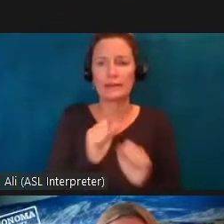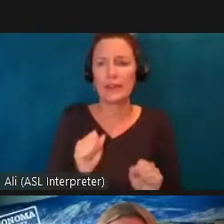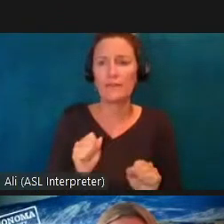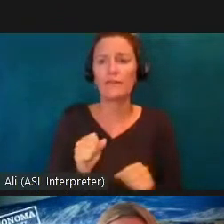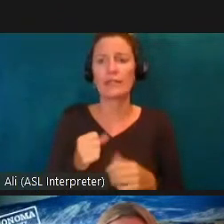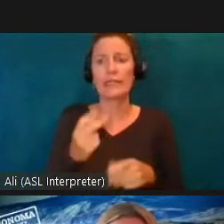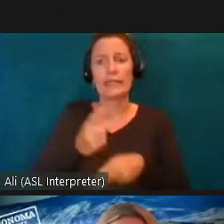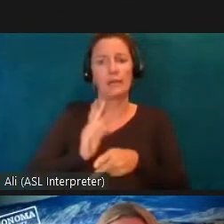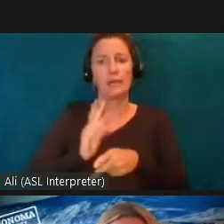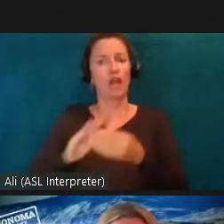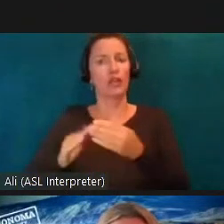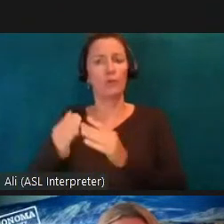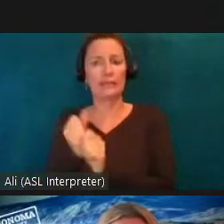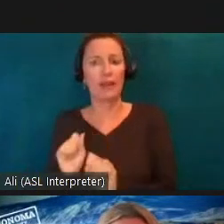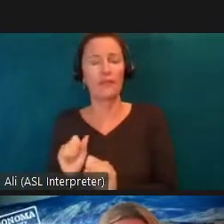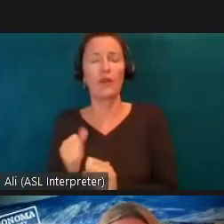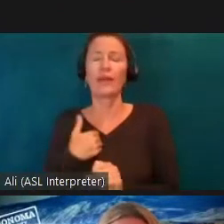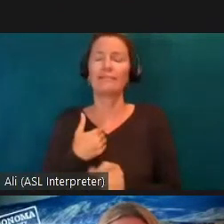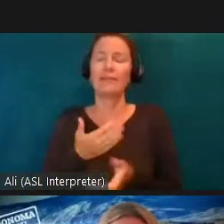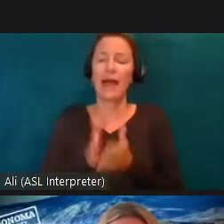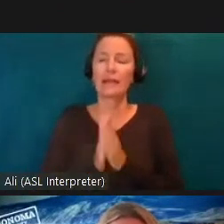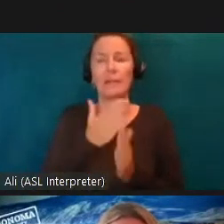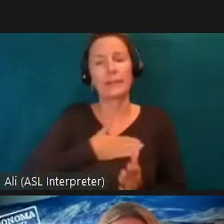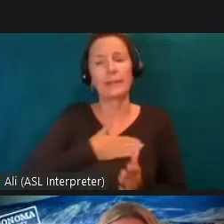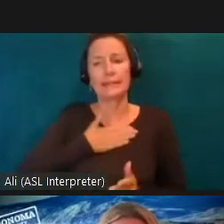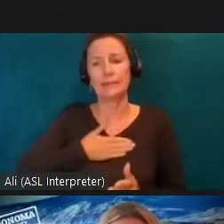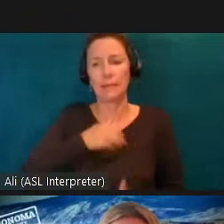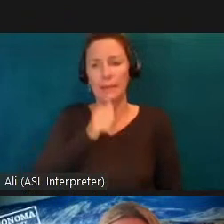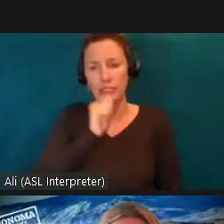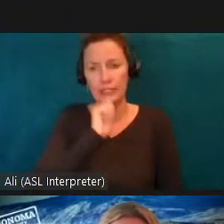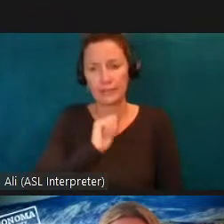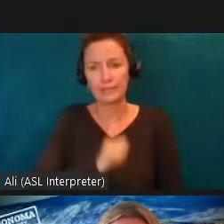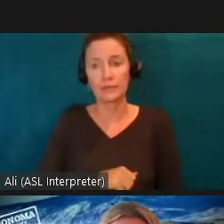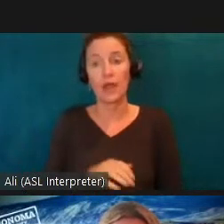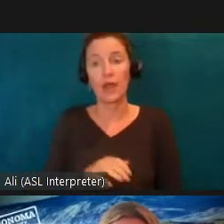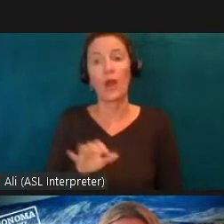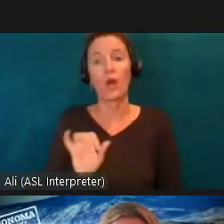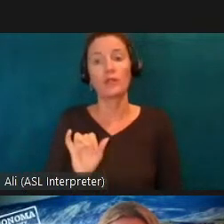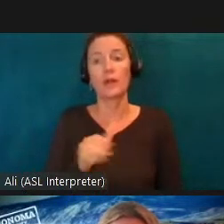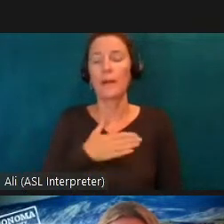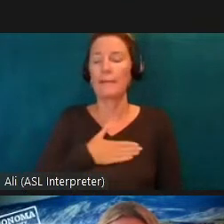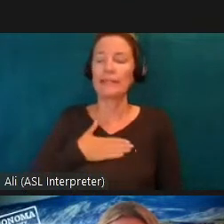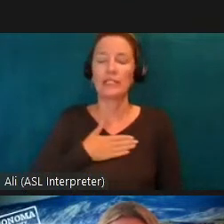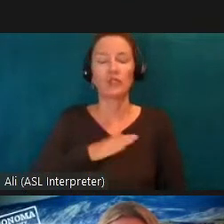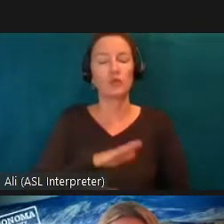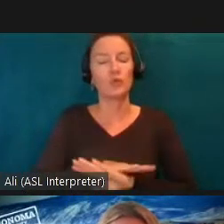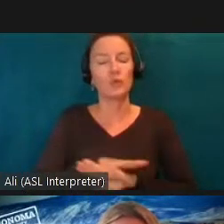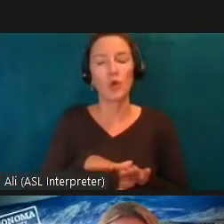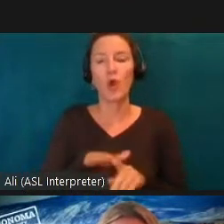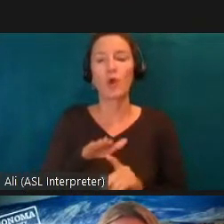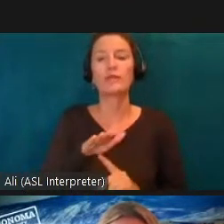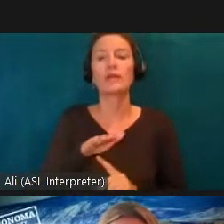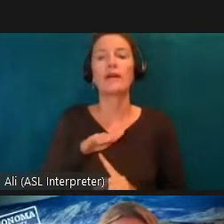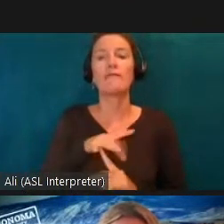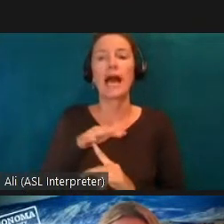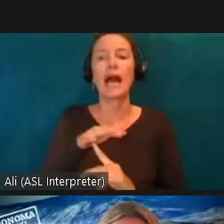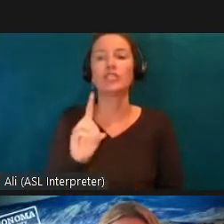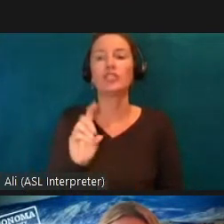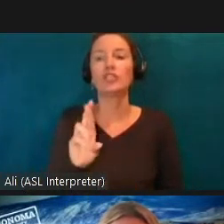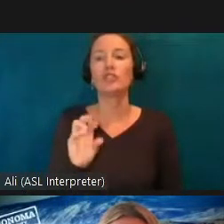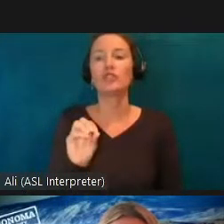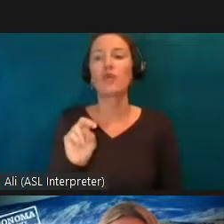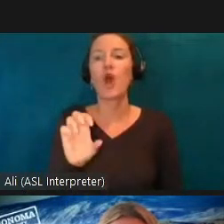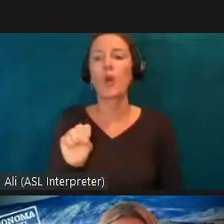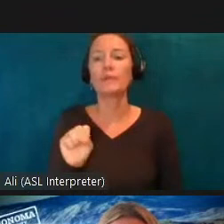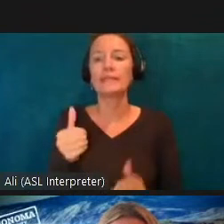we just ask for your patience. Also, please do not fly drones in the fire